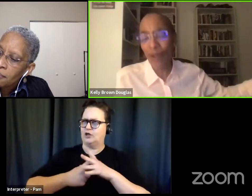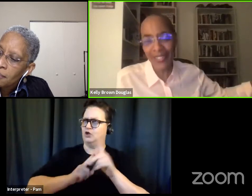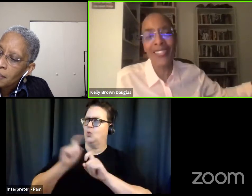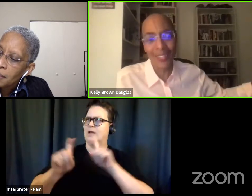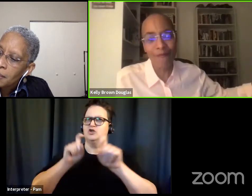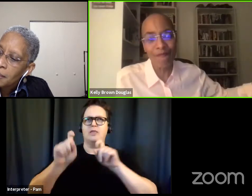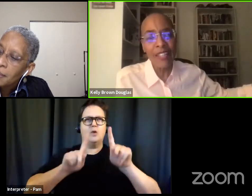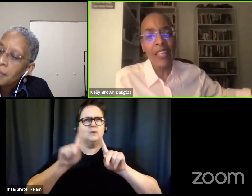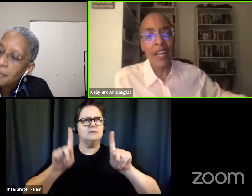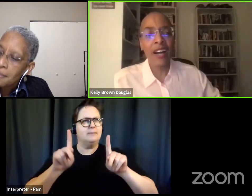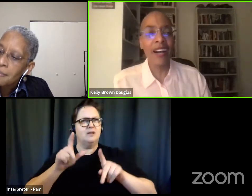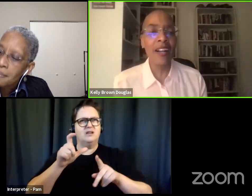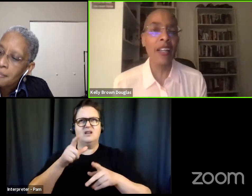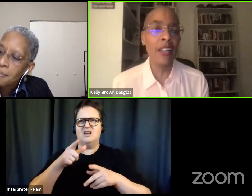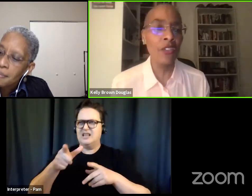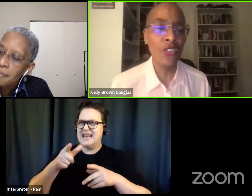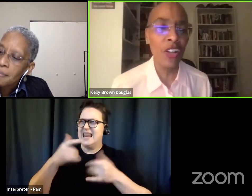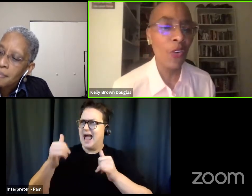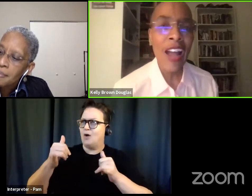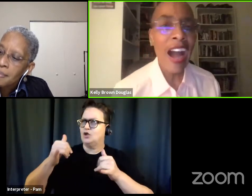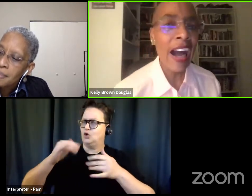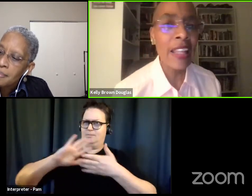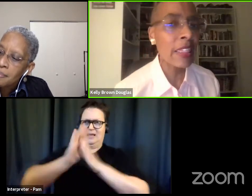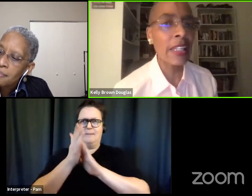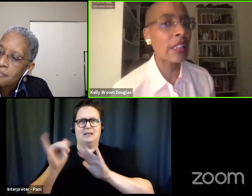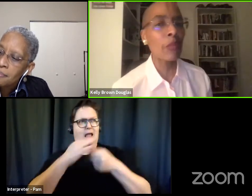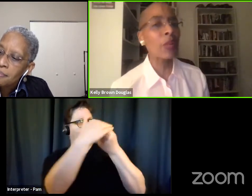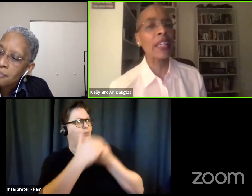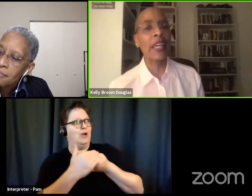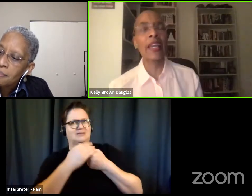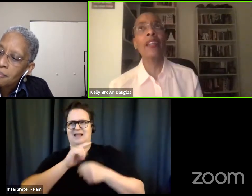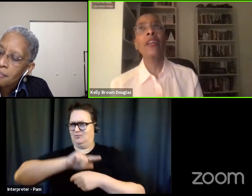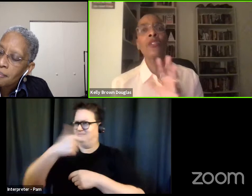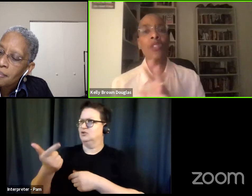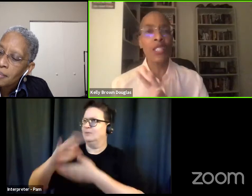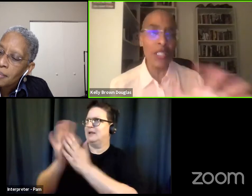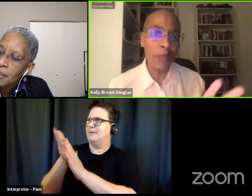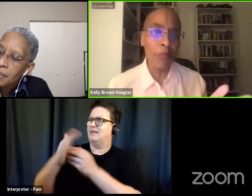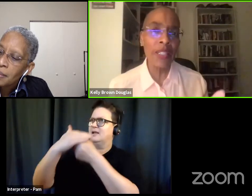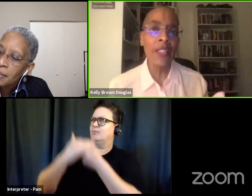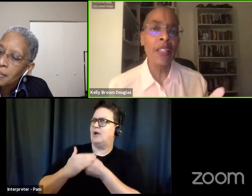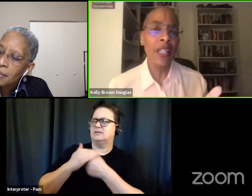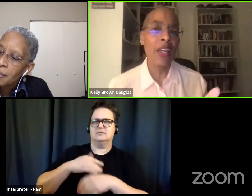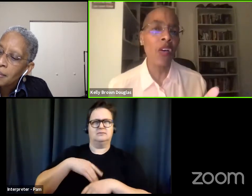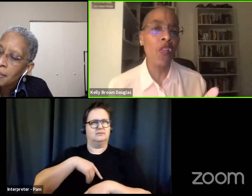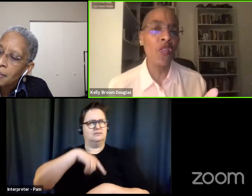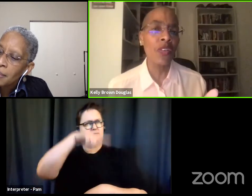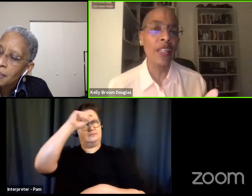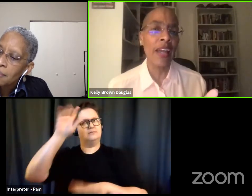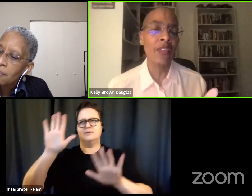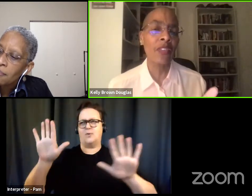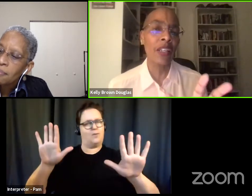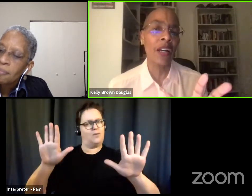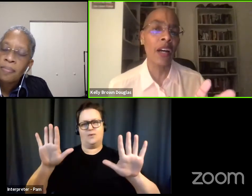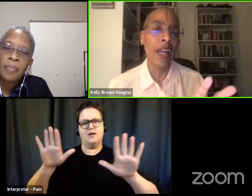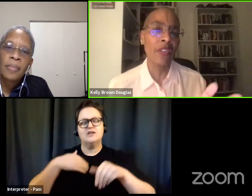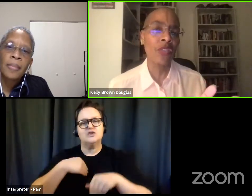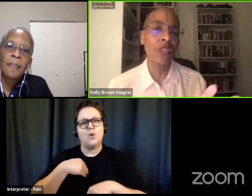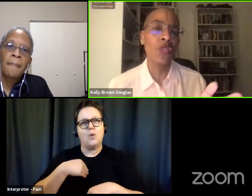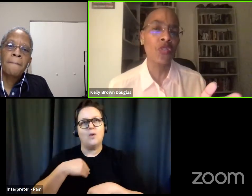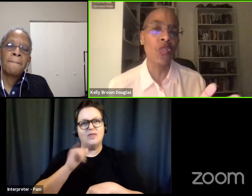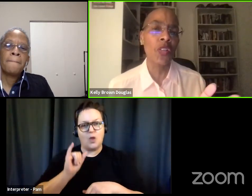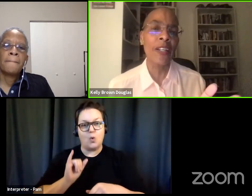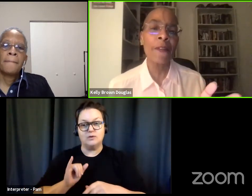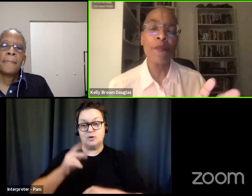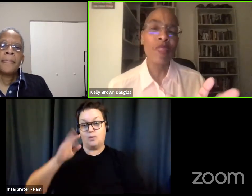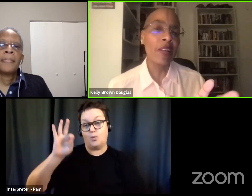who had oppressed them. And so I think that we can't just simply take over the